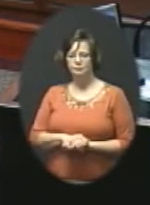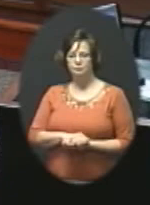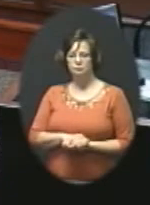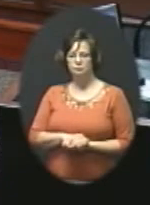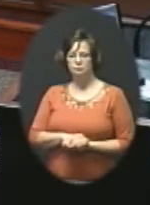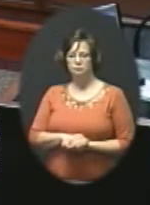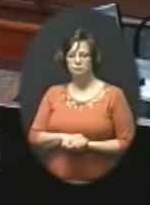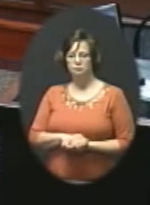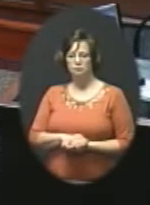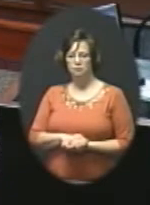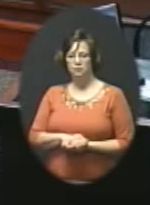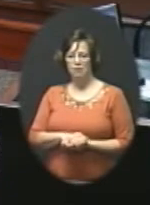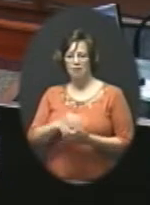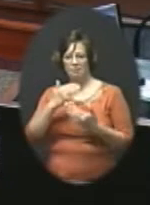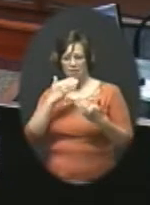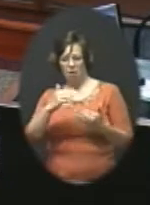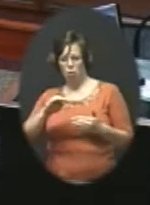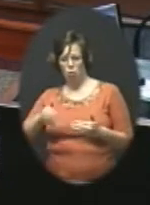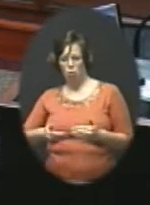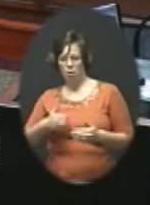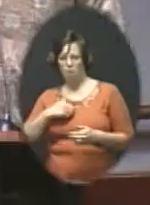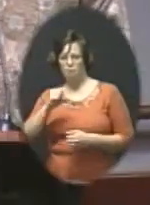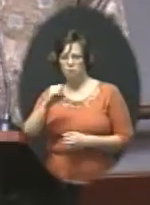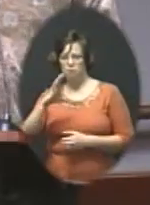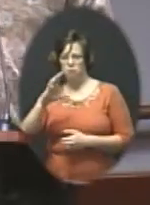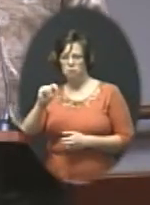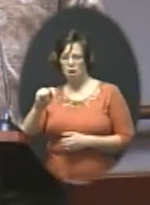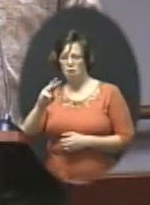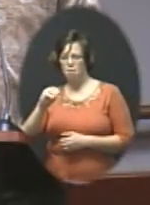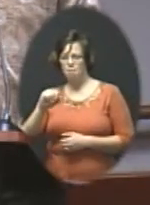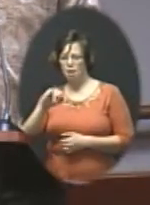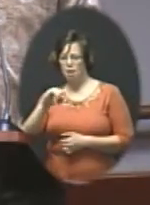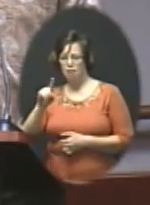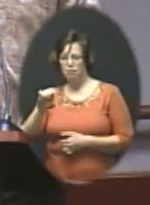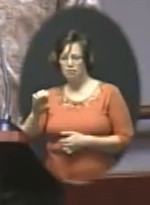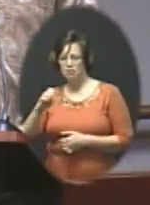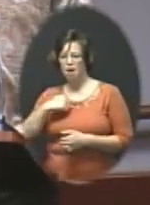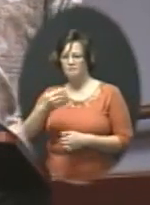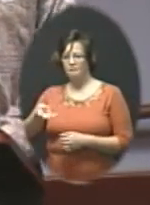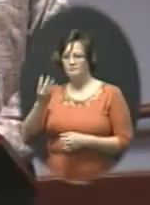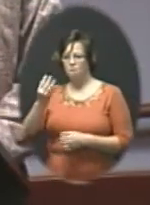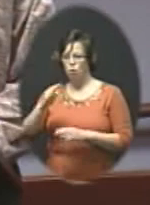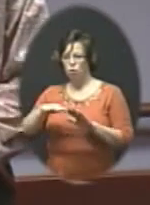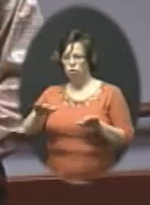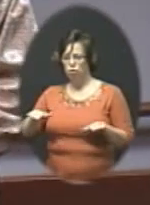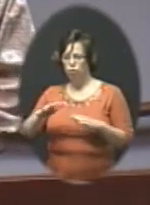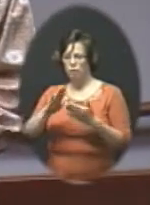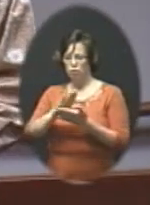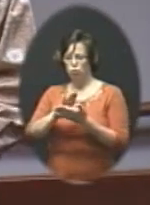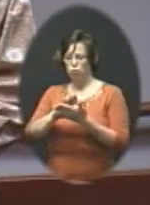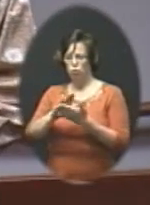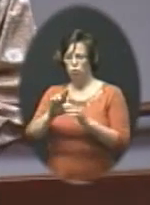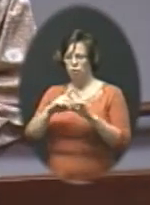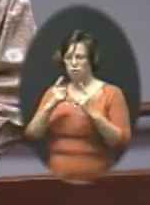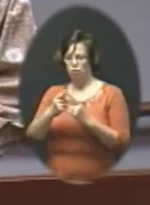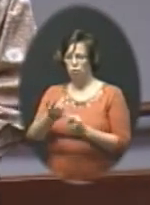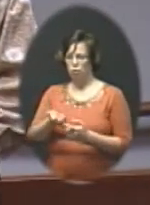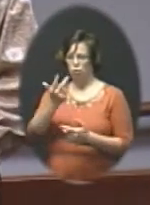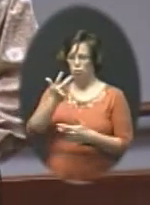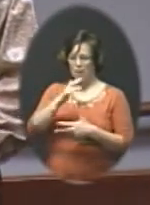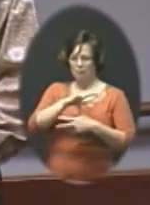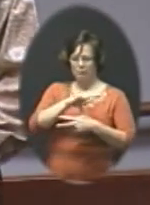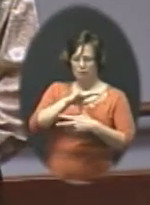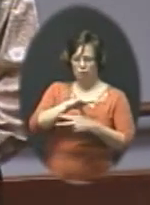Welcome. Thank you. I'm Scott Mays, and I have four children in the school district, three seniors